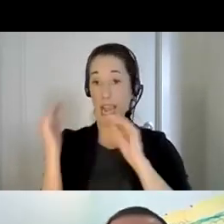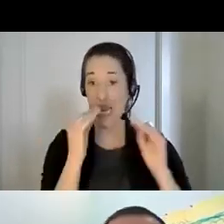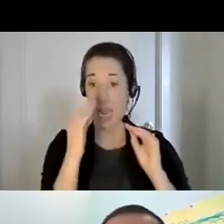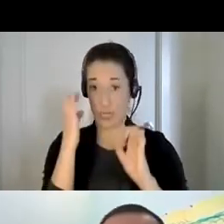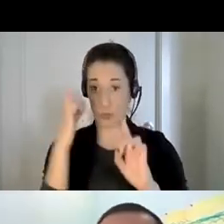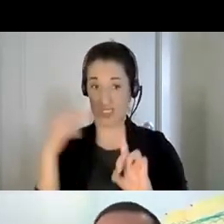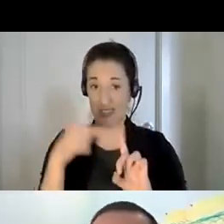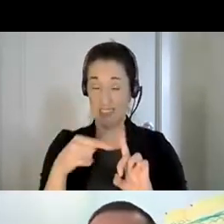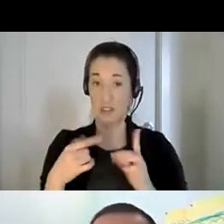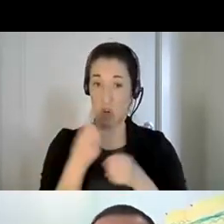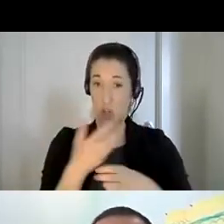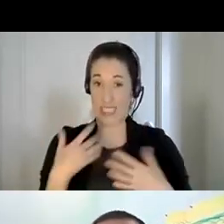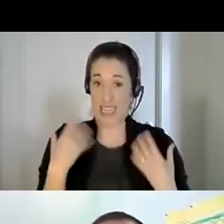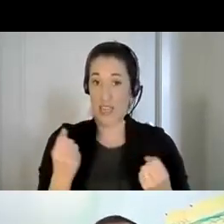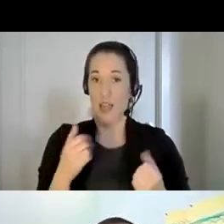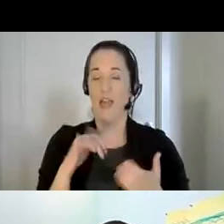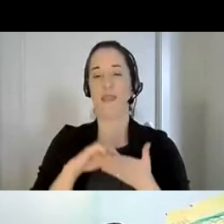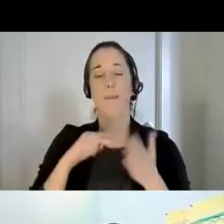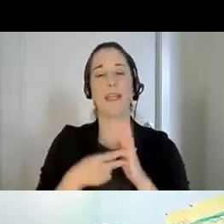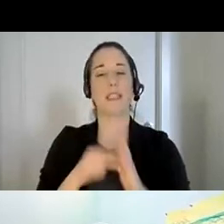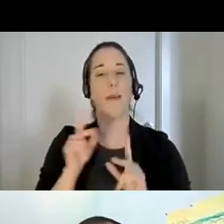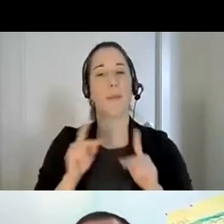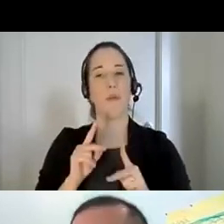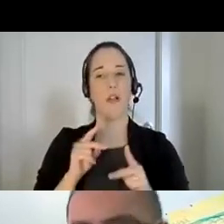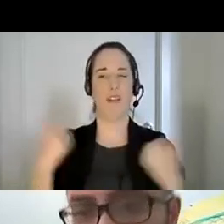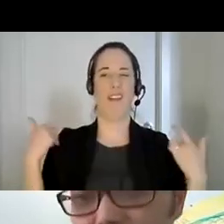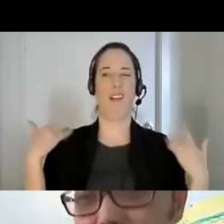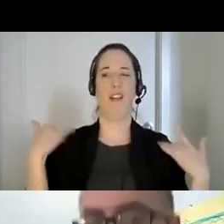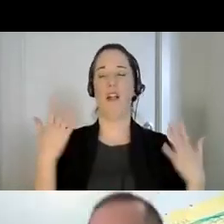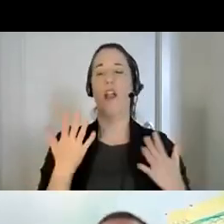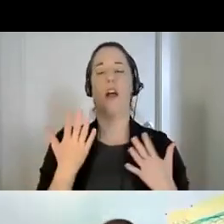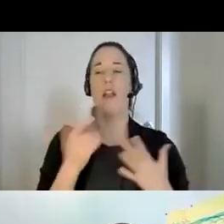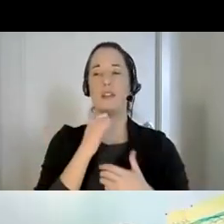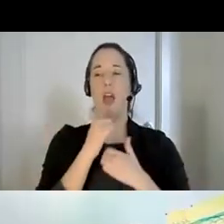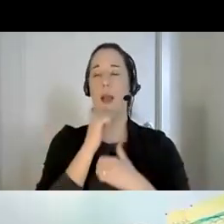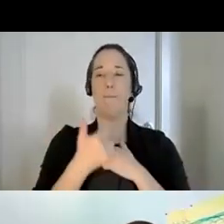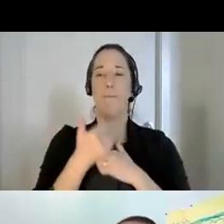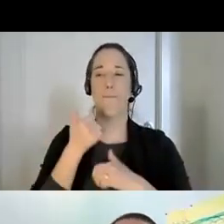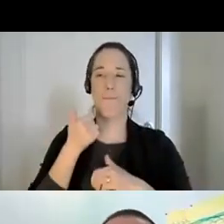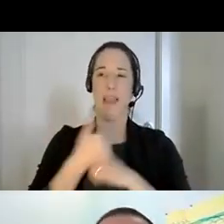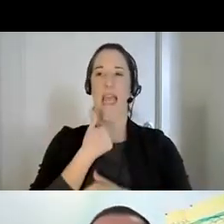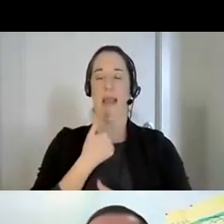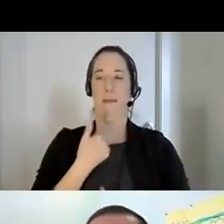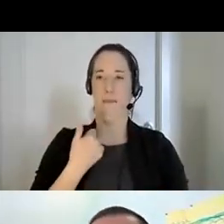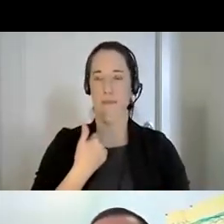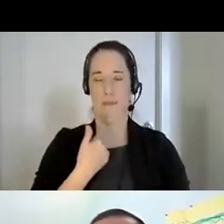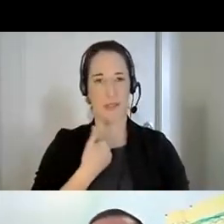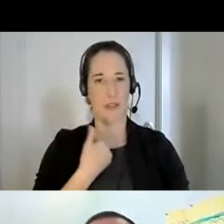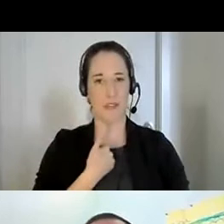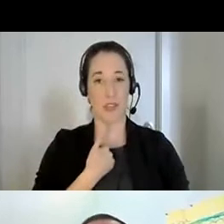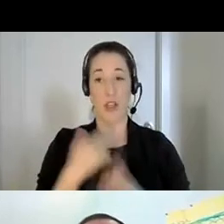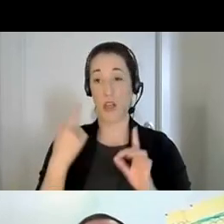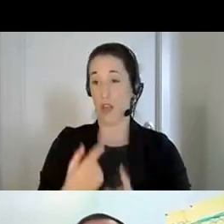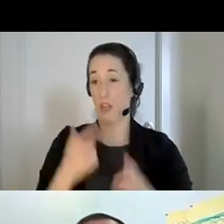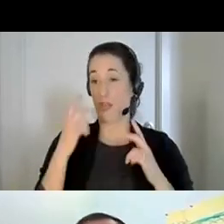that helps people rid themselves of self-blame. Education that is healing helps people see that the true source of their difficulties and struggles do not